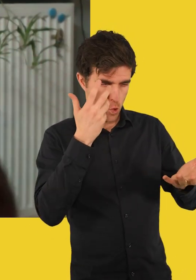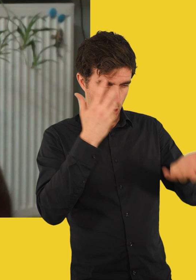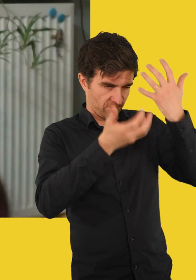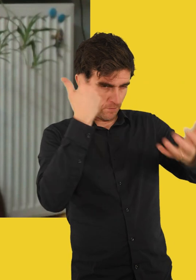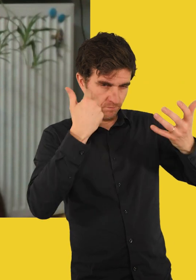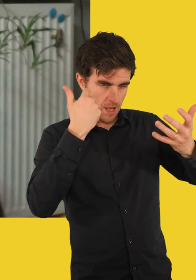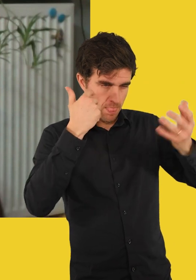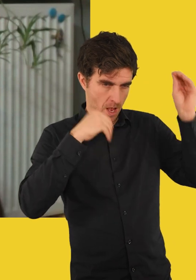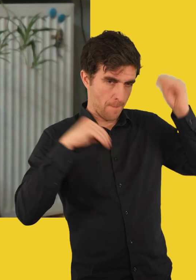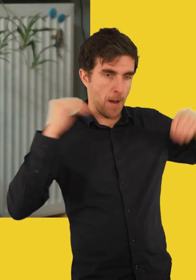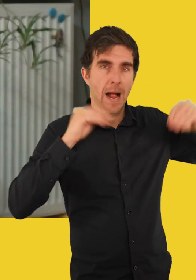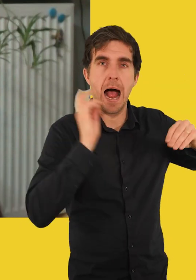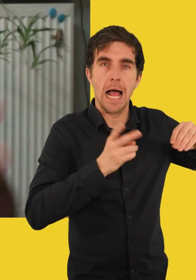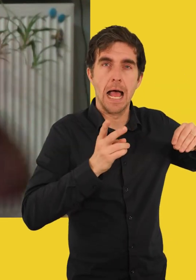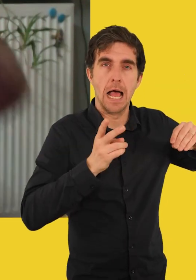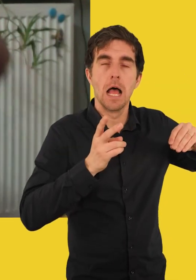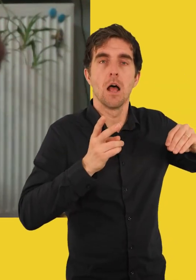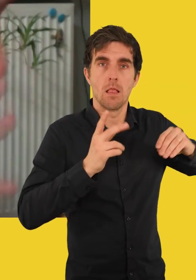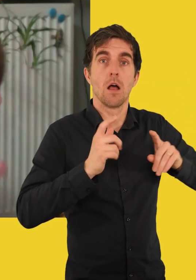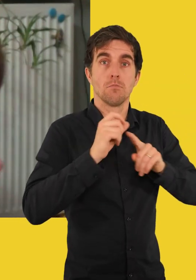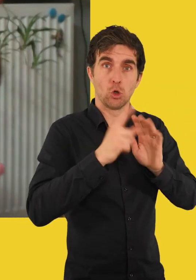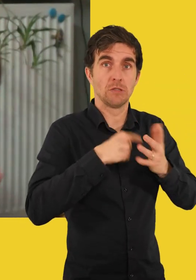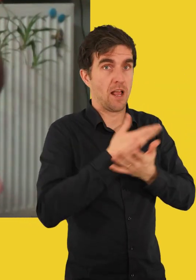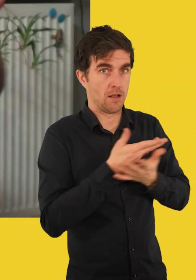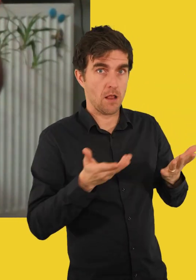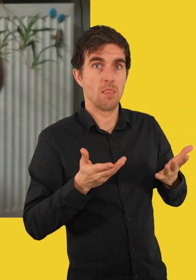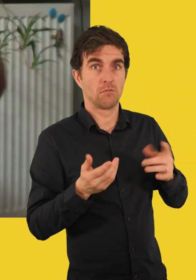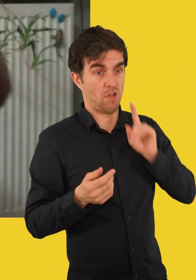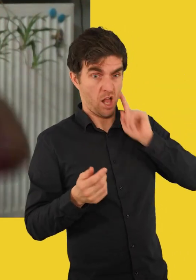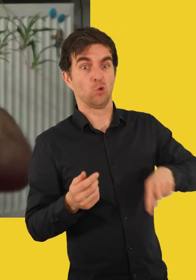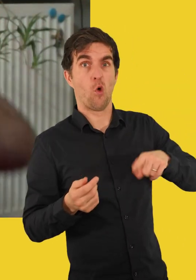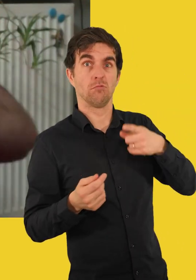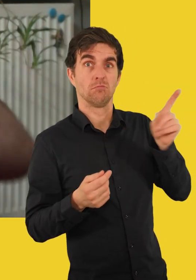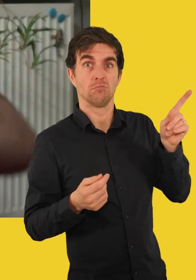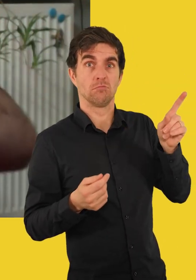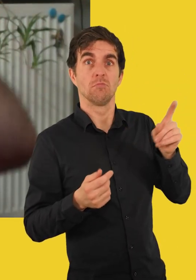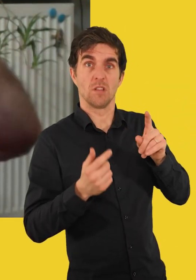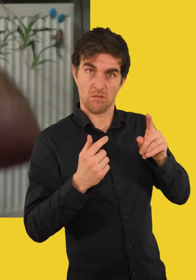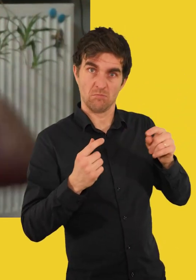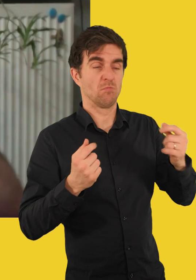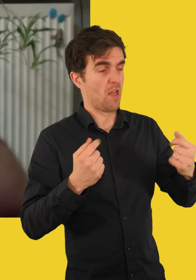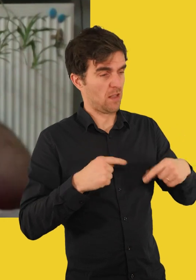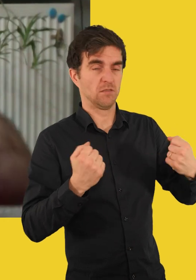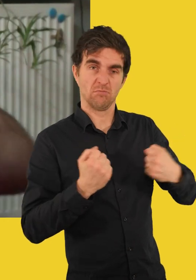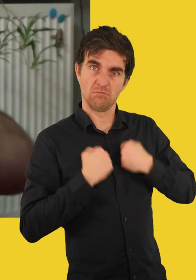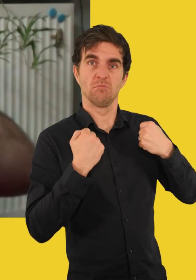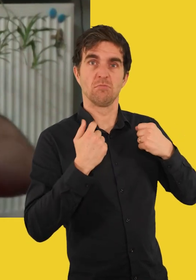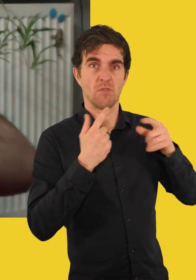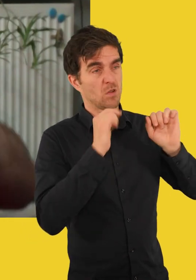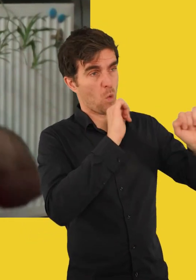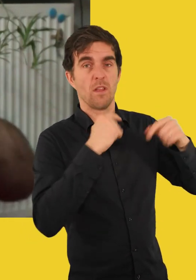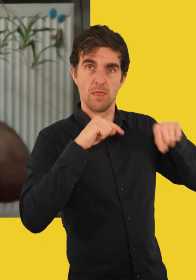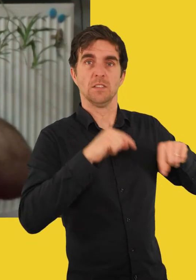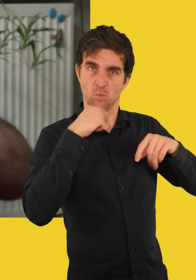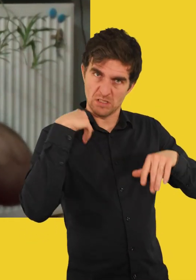down. And then you have projects that are just ignoring the status quo and are doing their own thing, building their